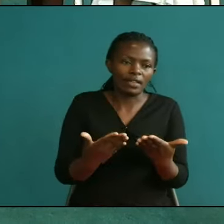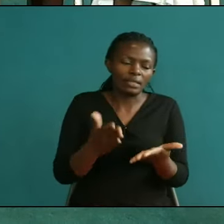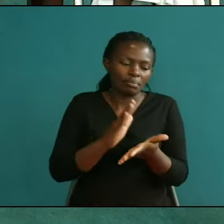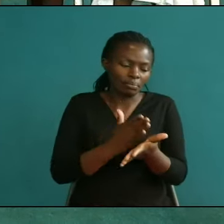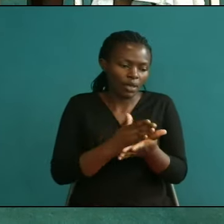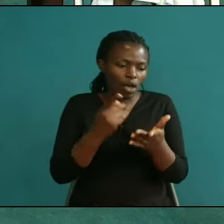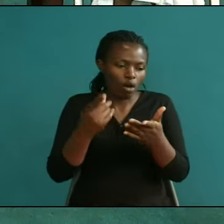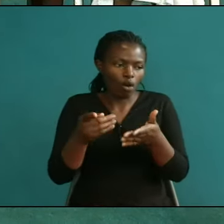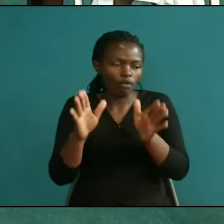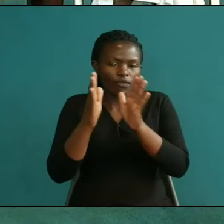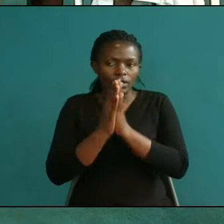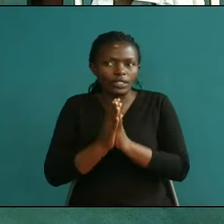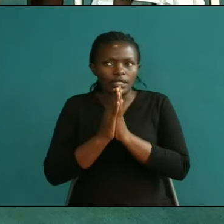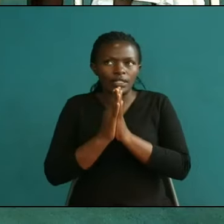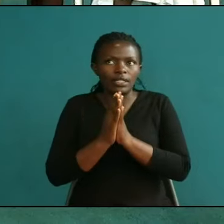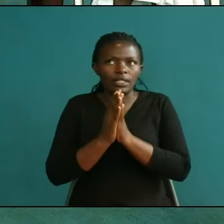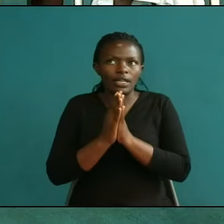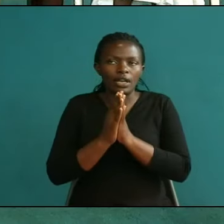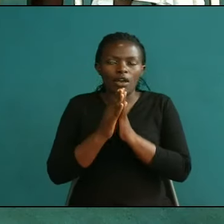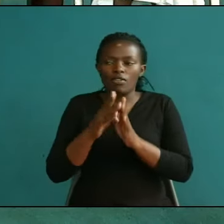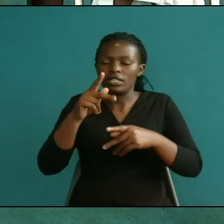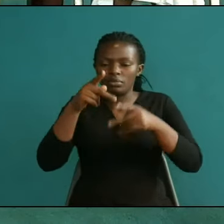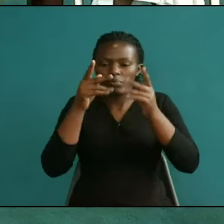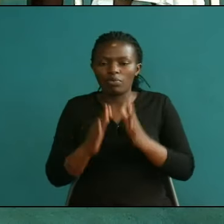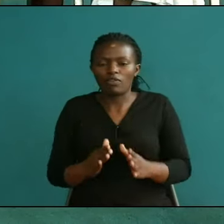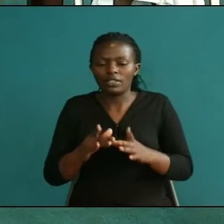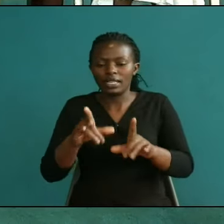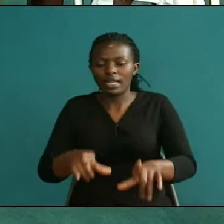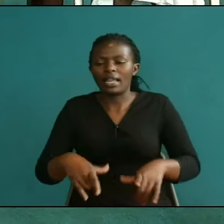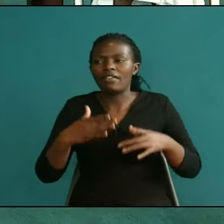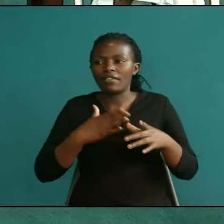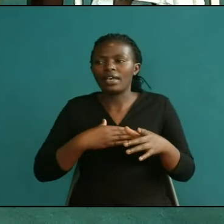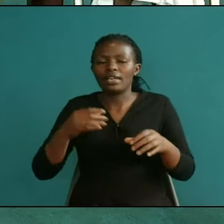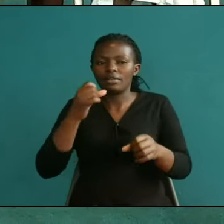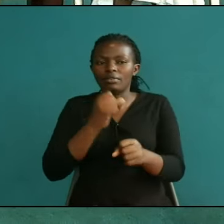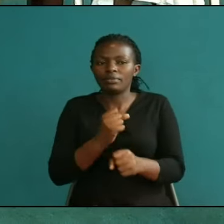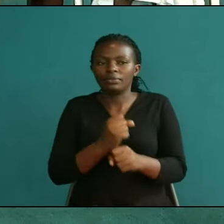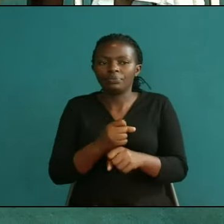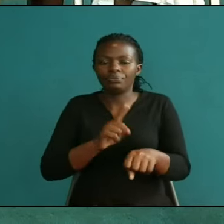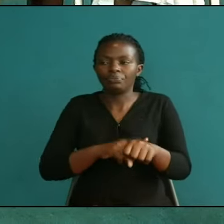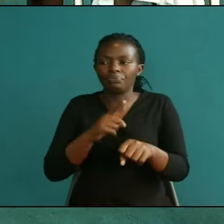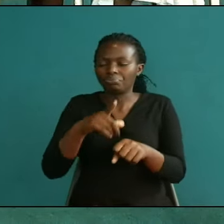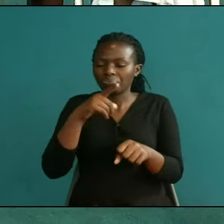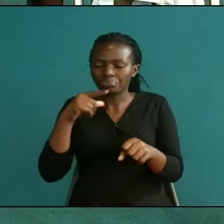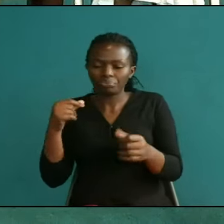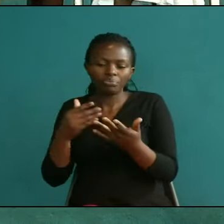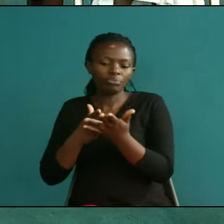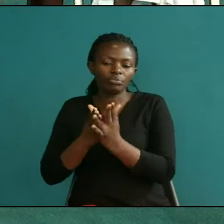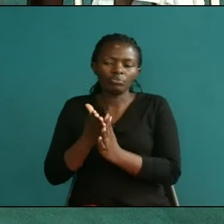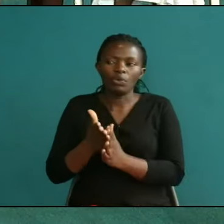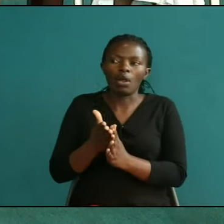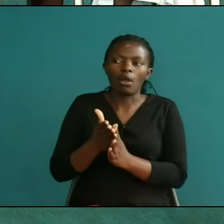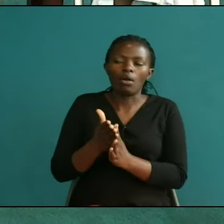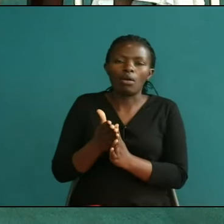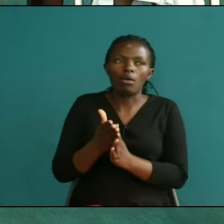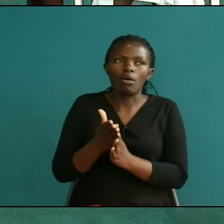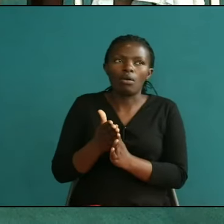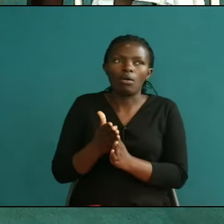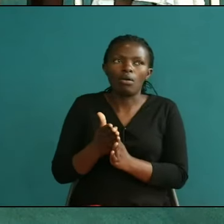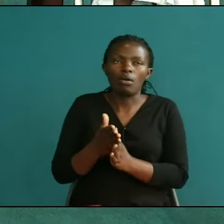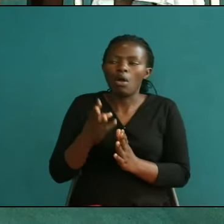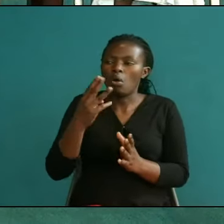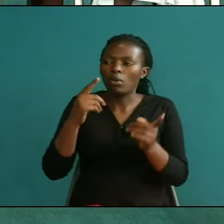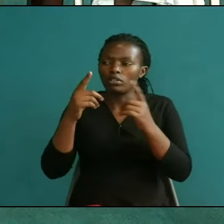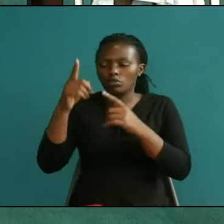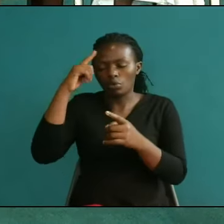chapter and his life work. So even as we put that at the back of our minds, Mary, take us through the into your story, then the out of your